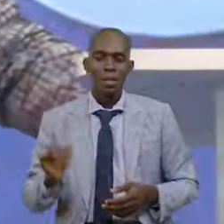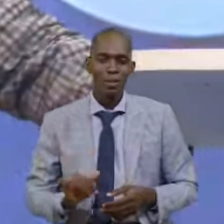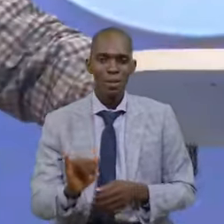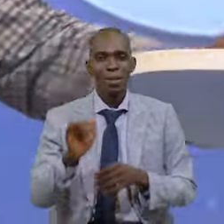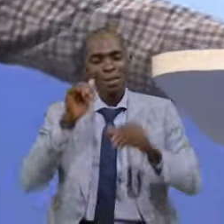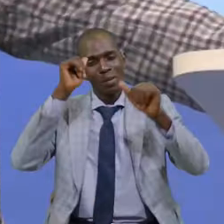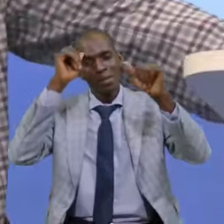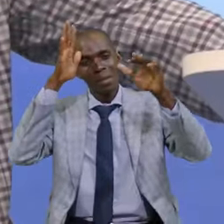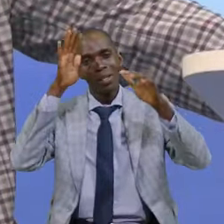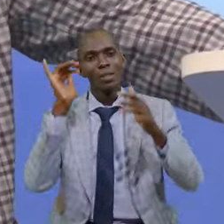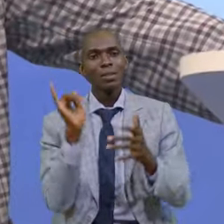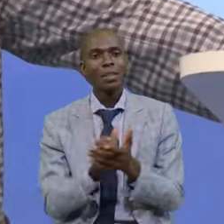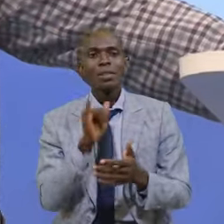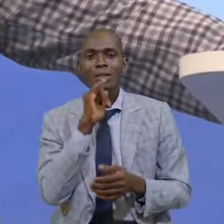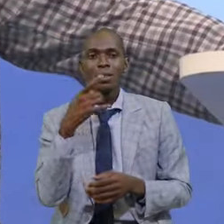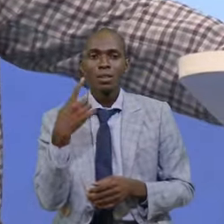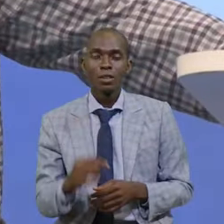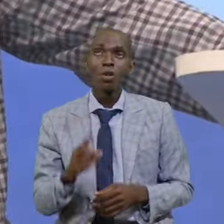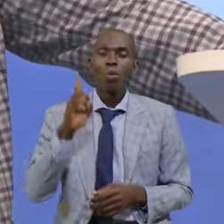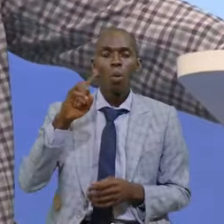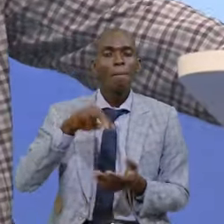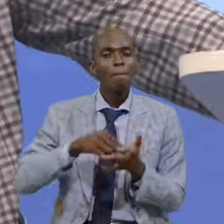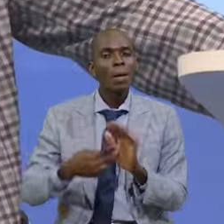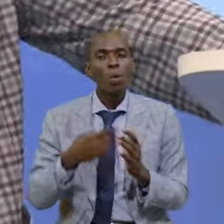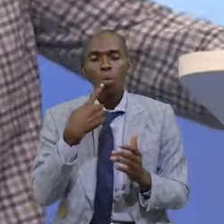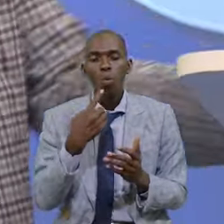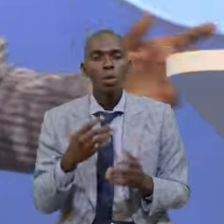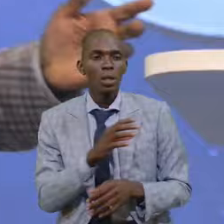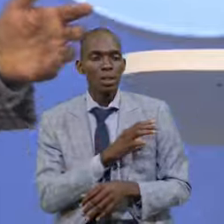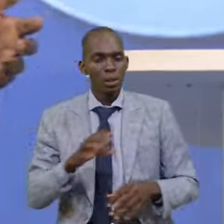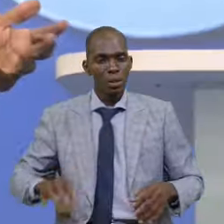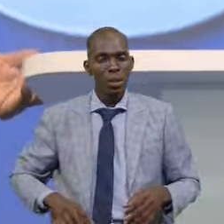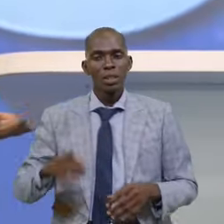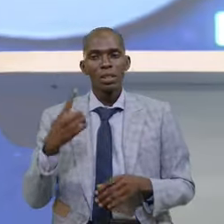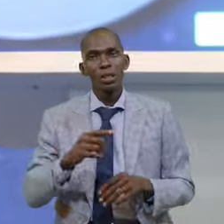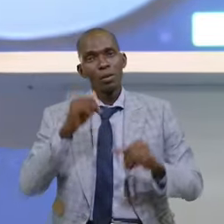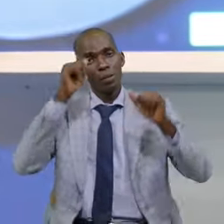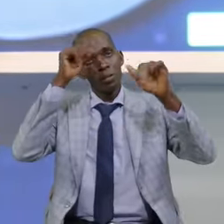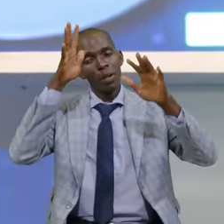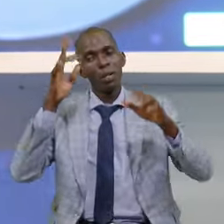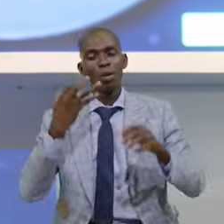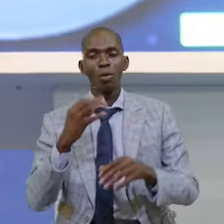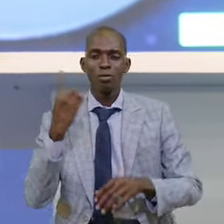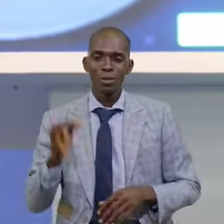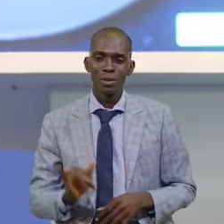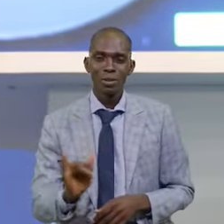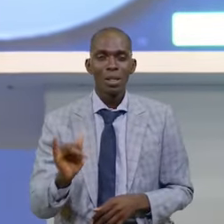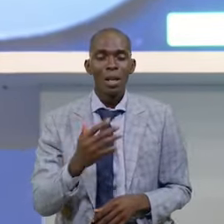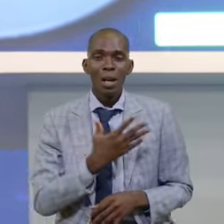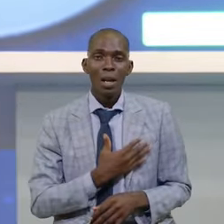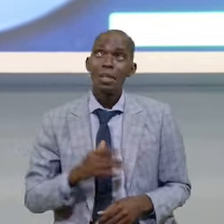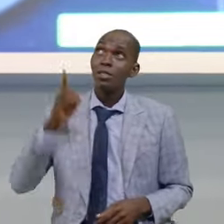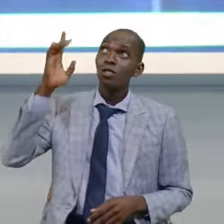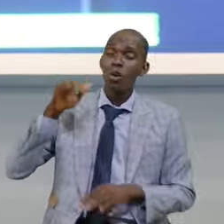the one. It's referring to Christ, the Father of eternity. And it says, sending him. Who